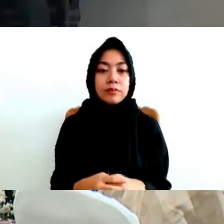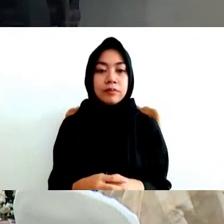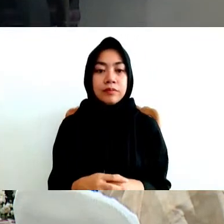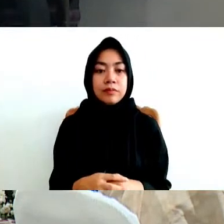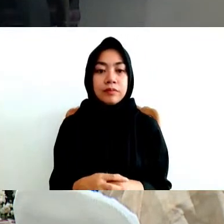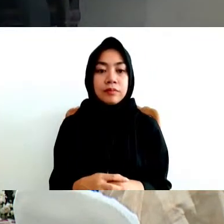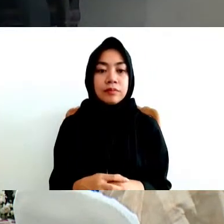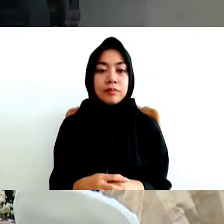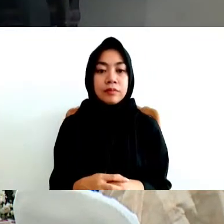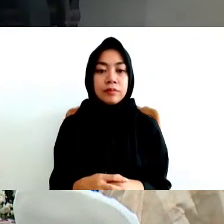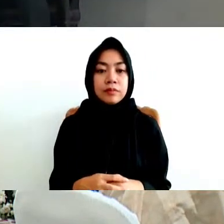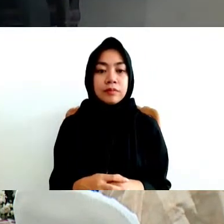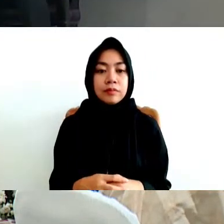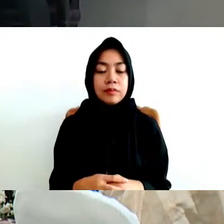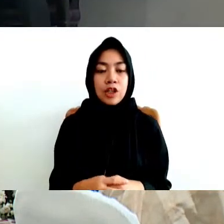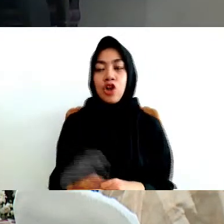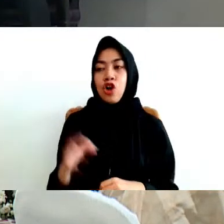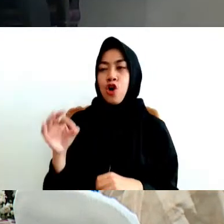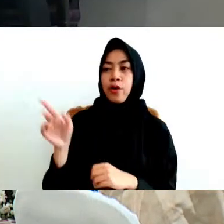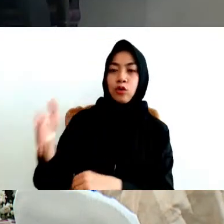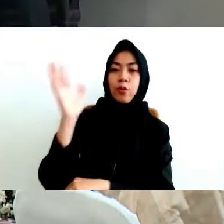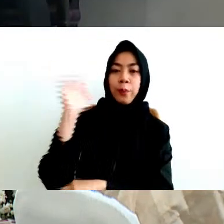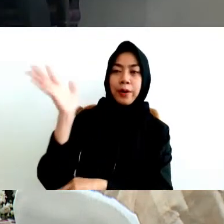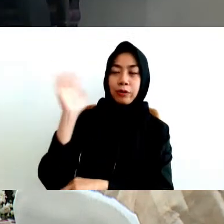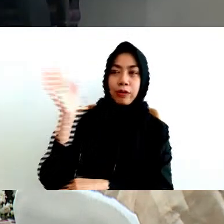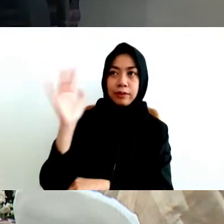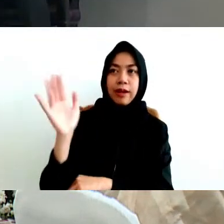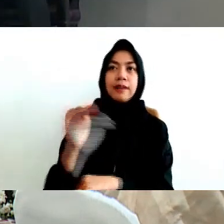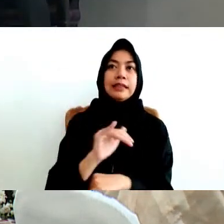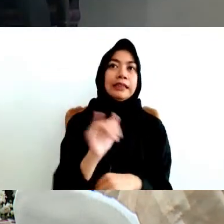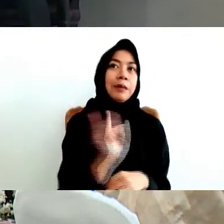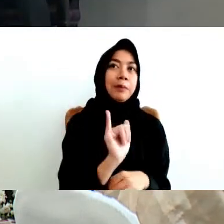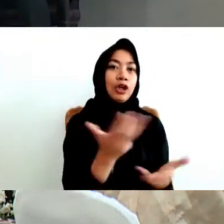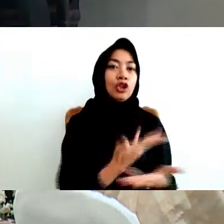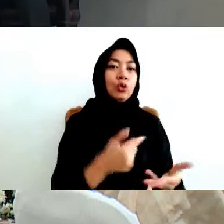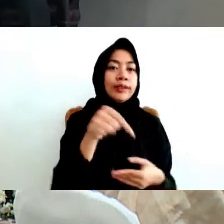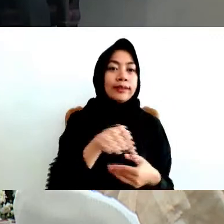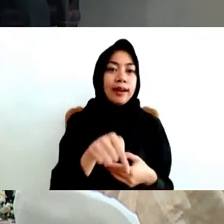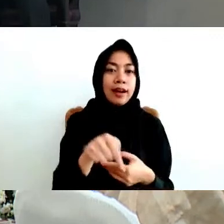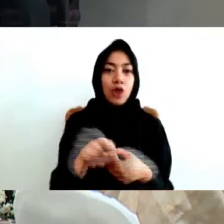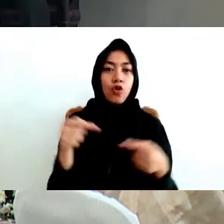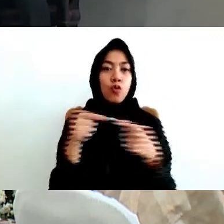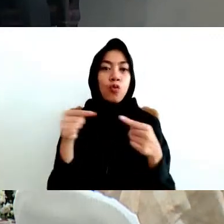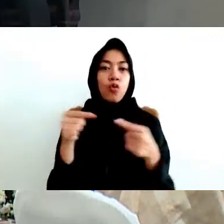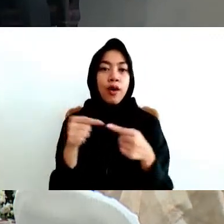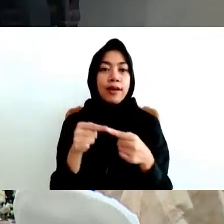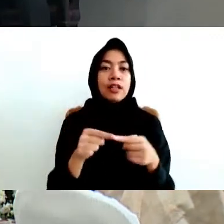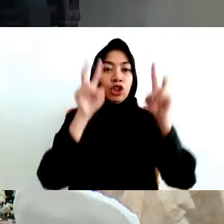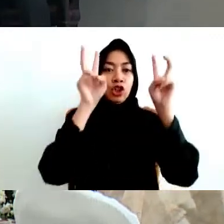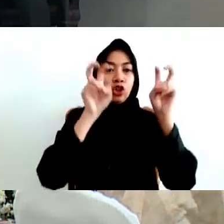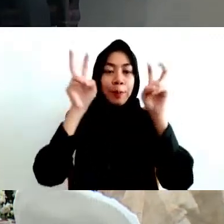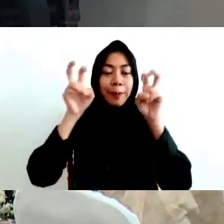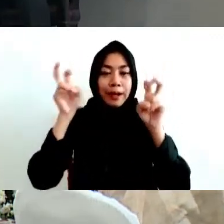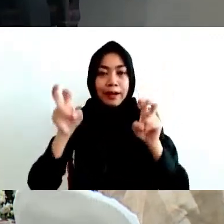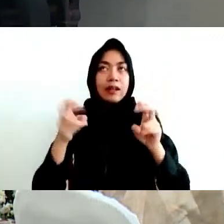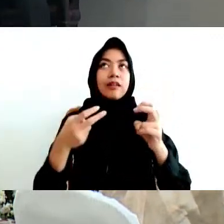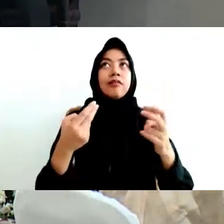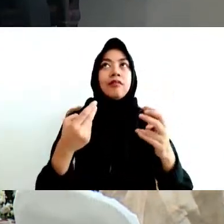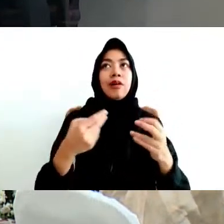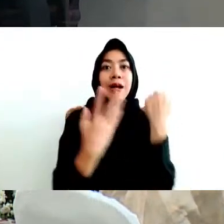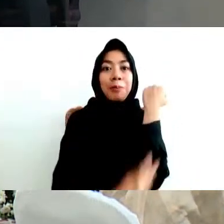yeah, Mbak Kiki, your presentation is very relevant with today's main topic in the multidimensional poverty, especially in